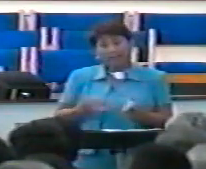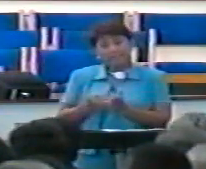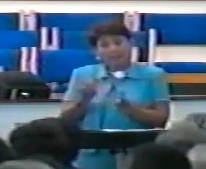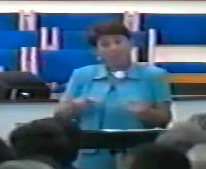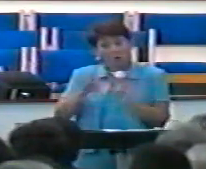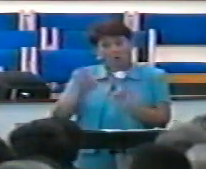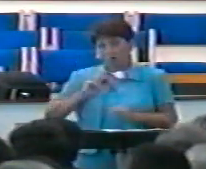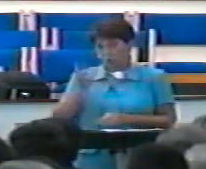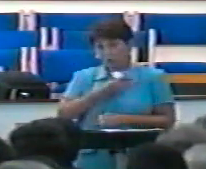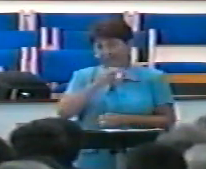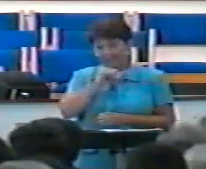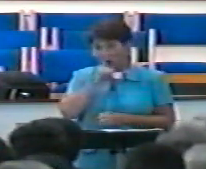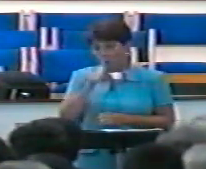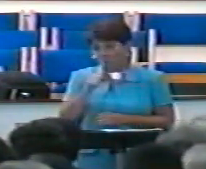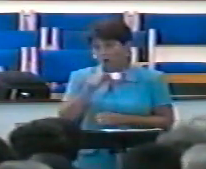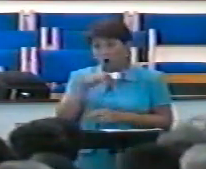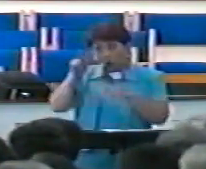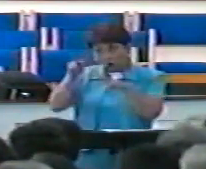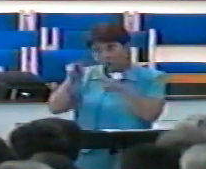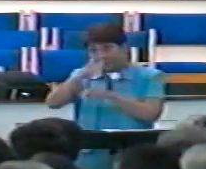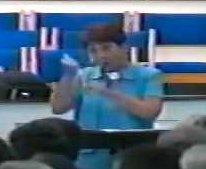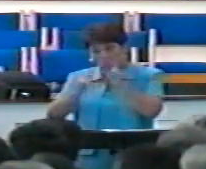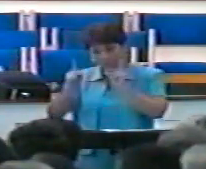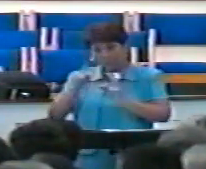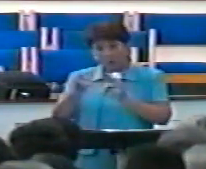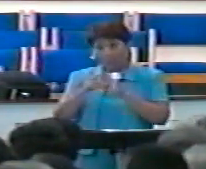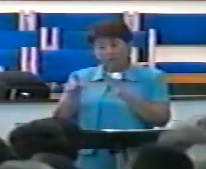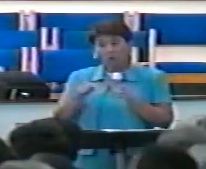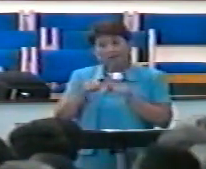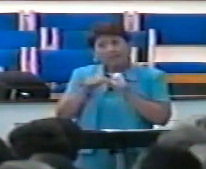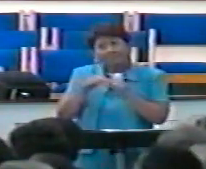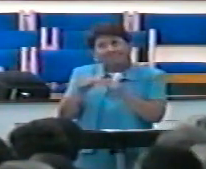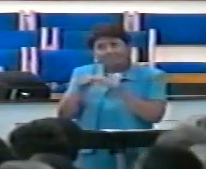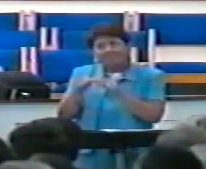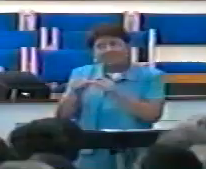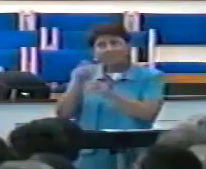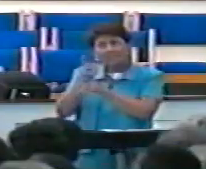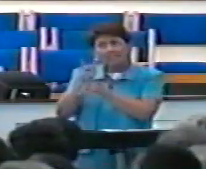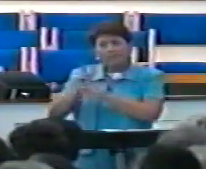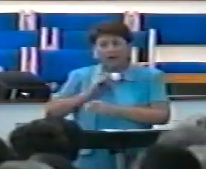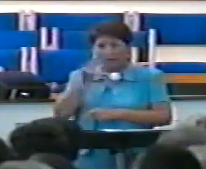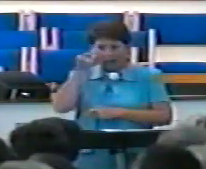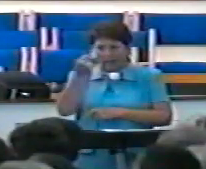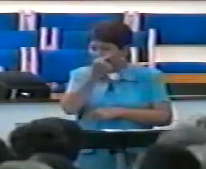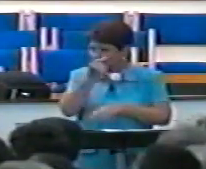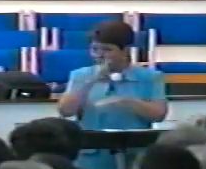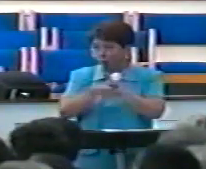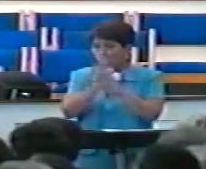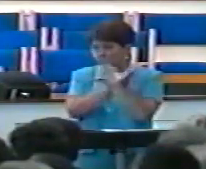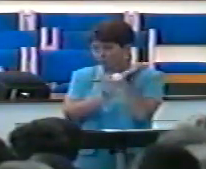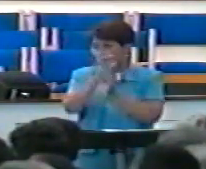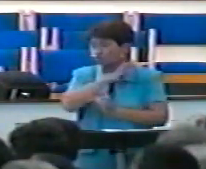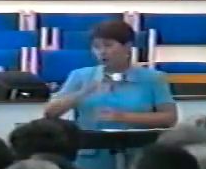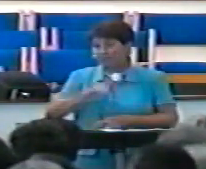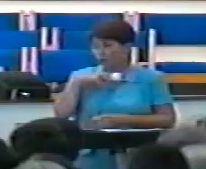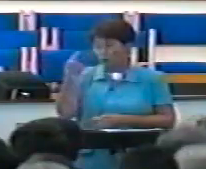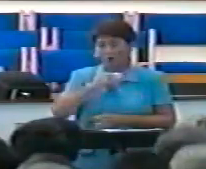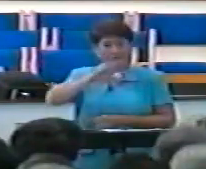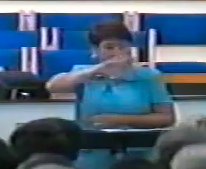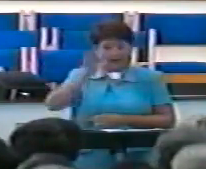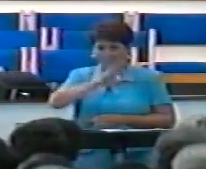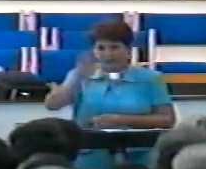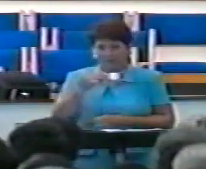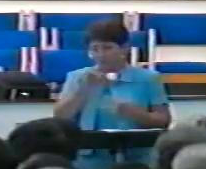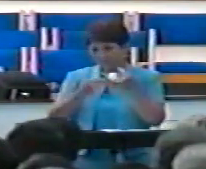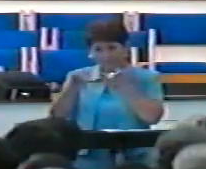we keep our eyes on the Lord Jesus Christ. He's the one that will never, ever, ever disappoint you. But now watch how Jesus cultivates